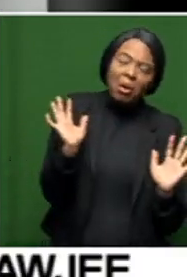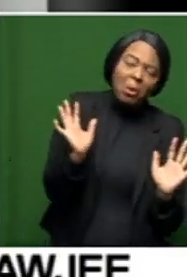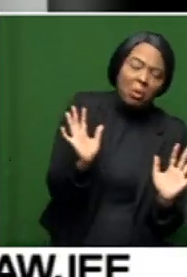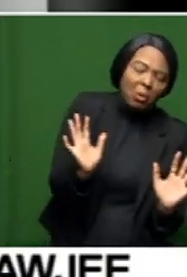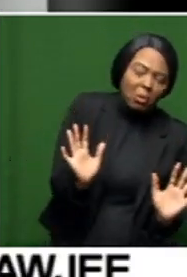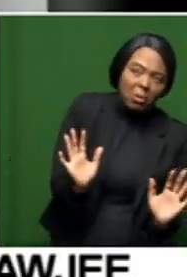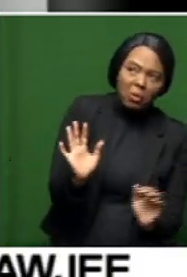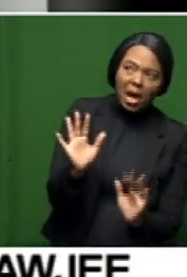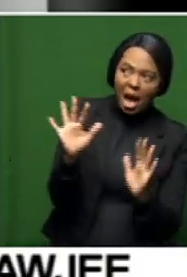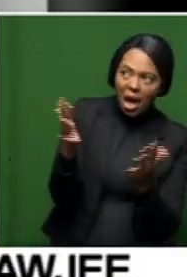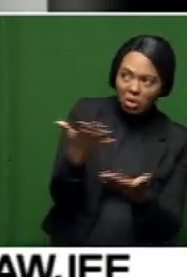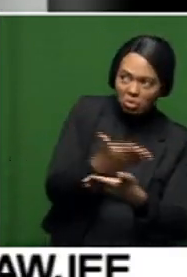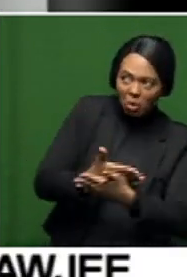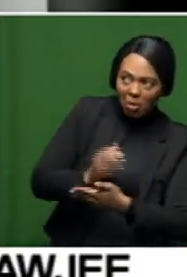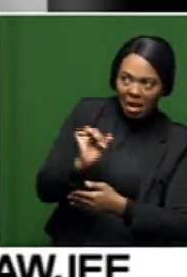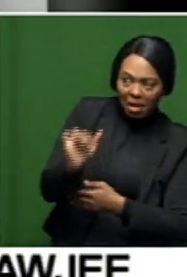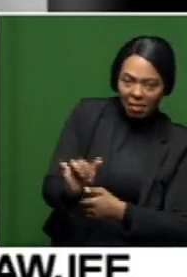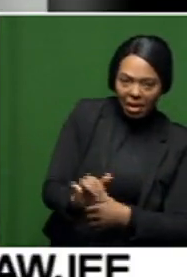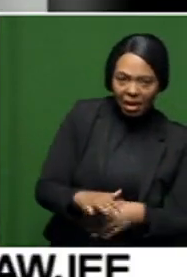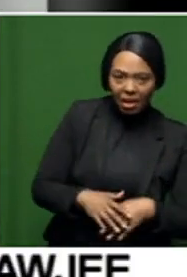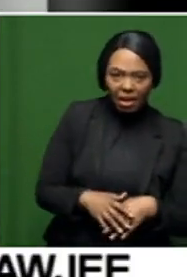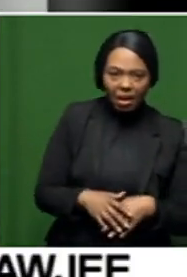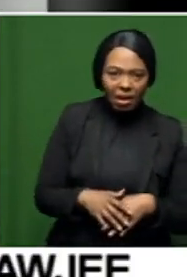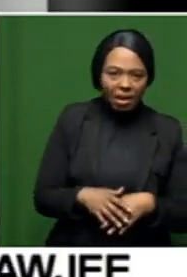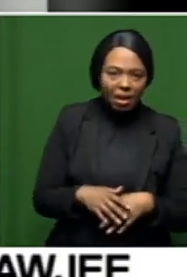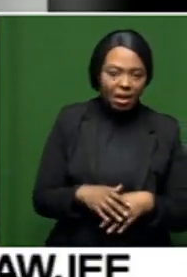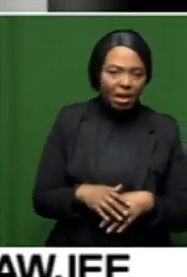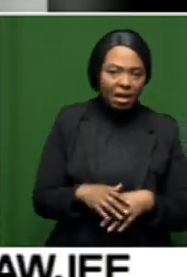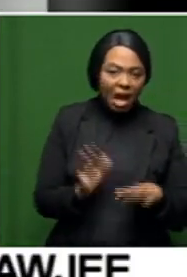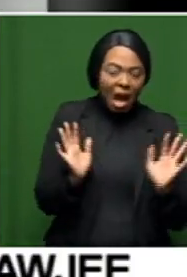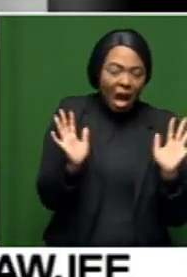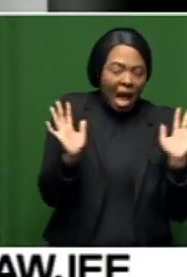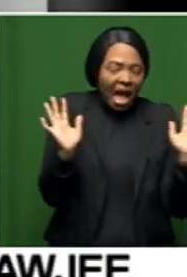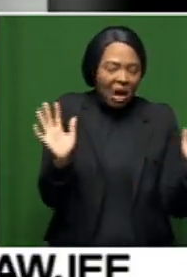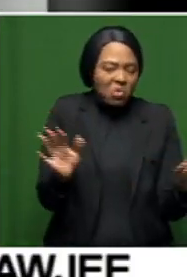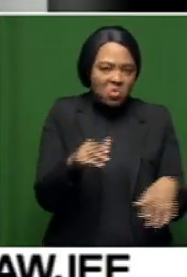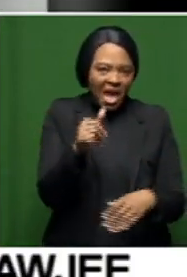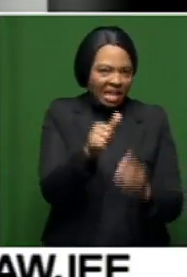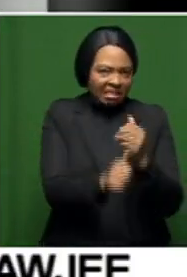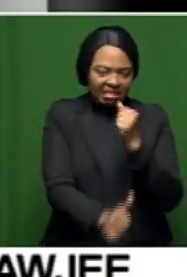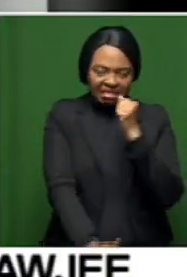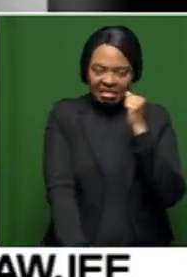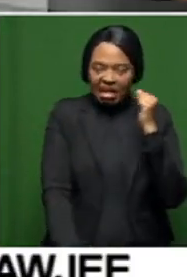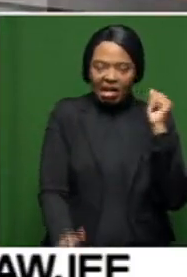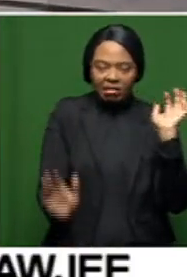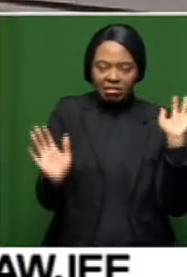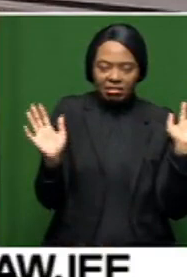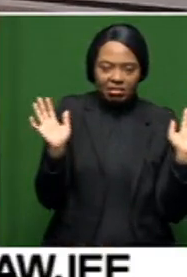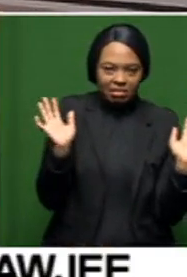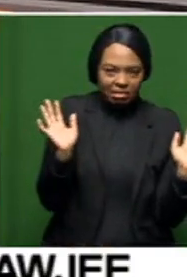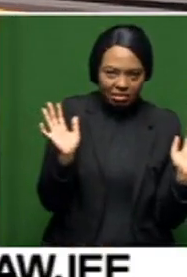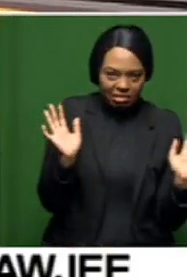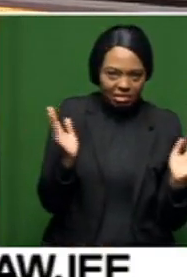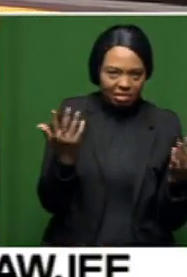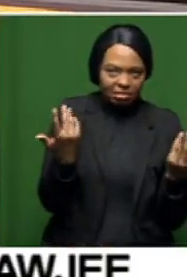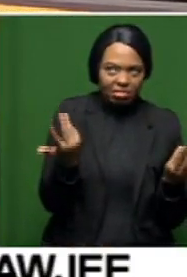baby? Like, we're not allowed to say, actually, it really sucks. You know? It's really